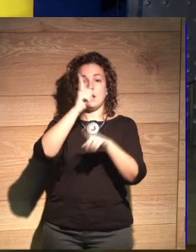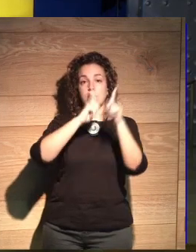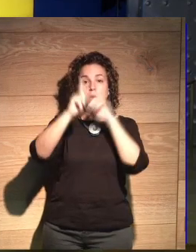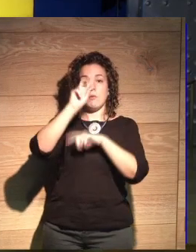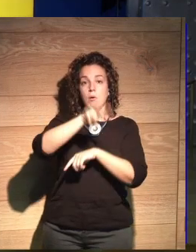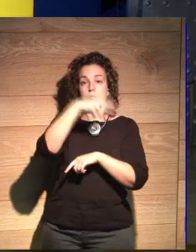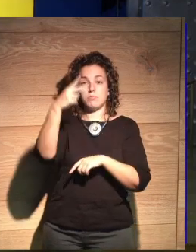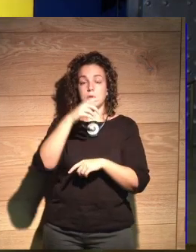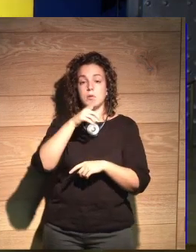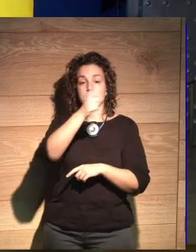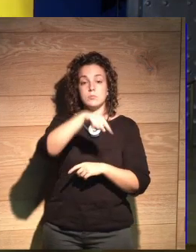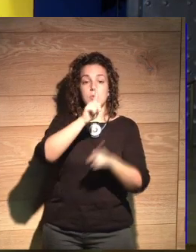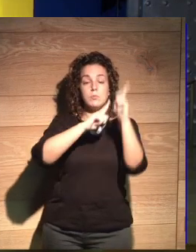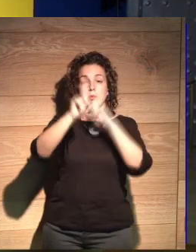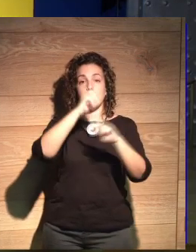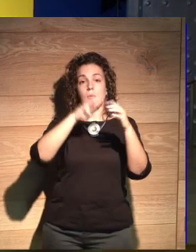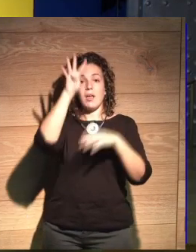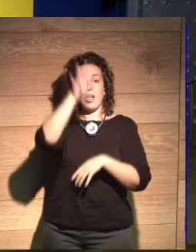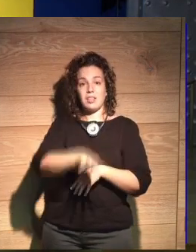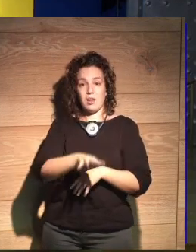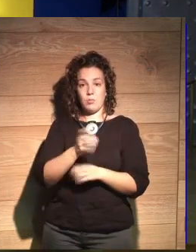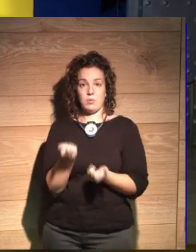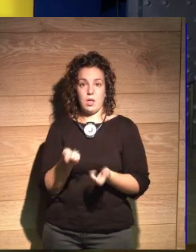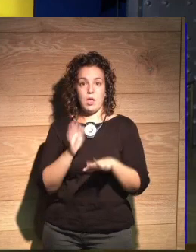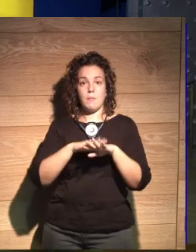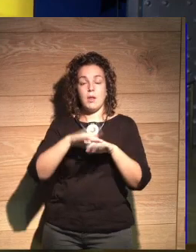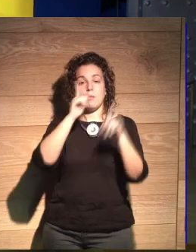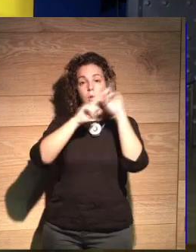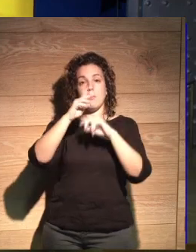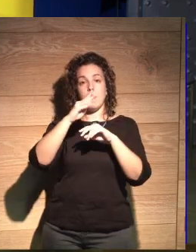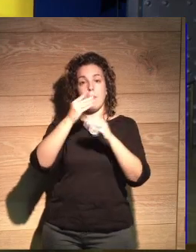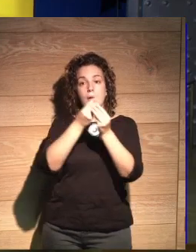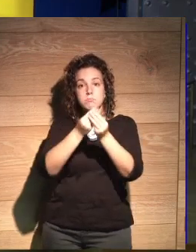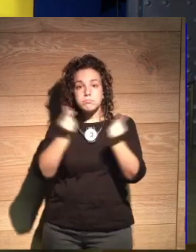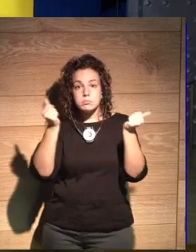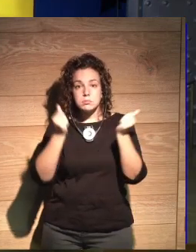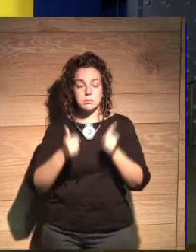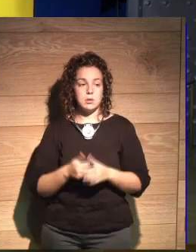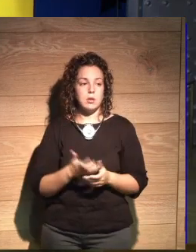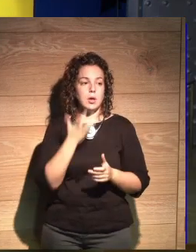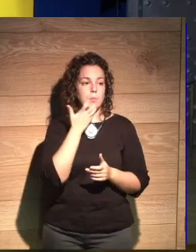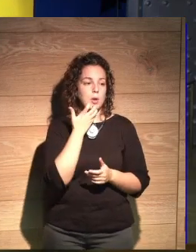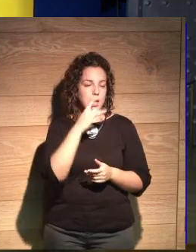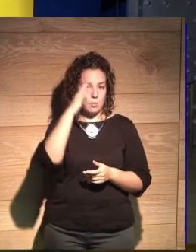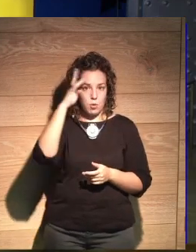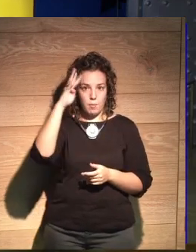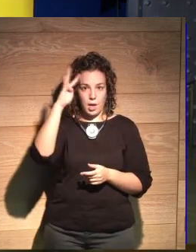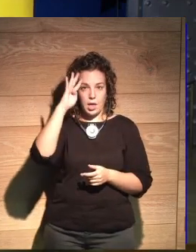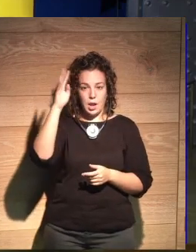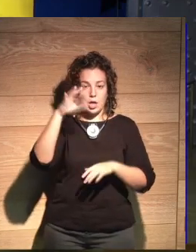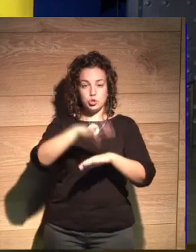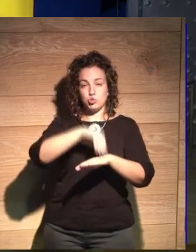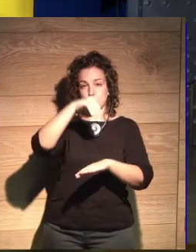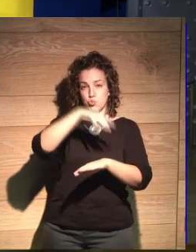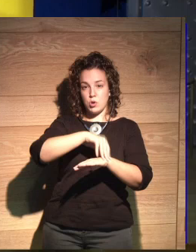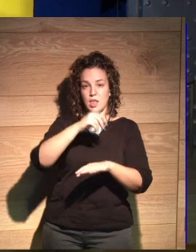minority of Friese in Friesland, or Switzerland, with 4 different languages. So in Spain you